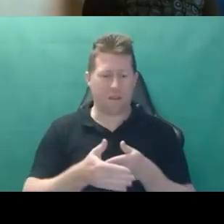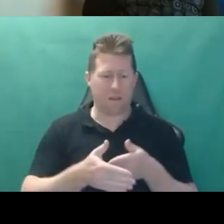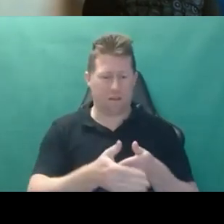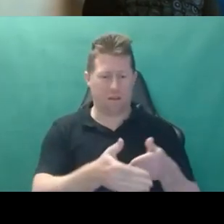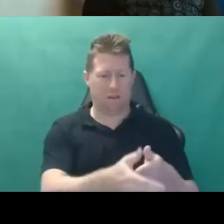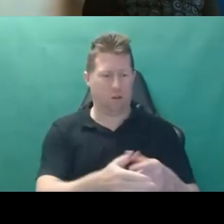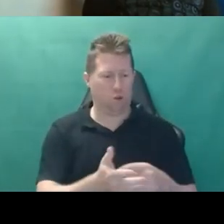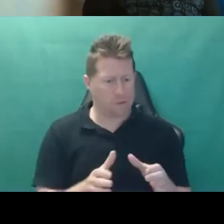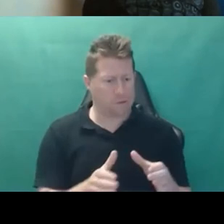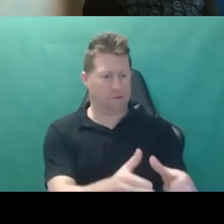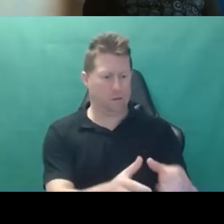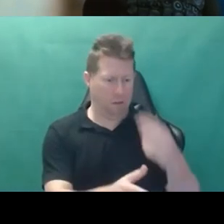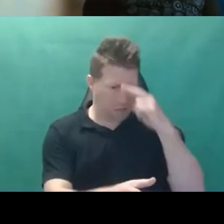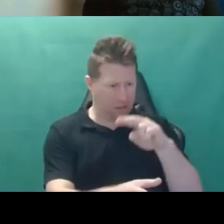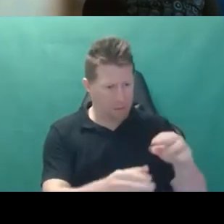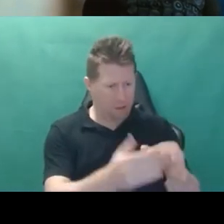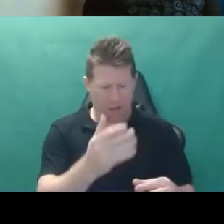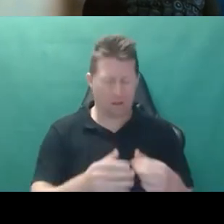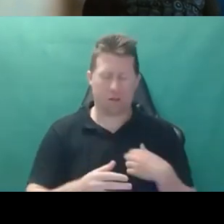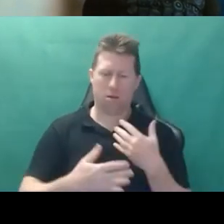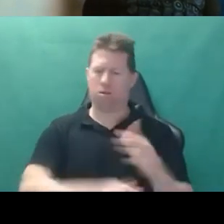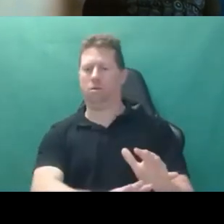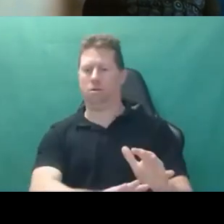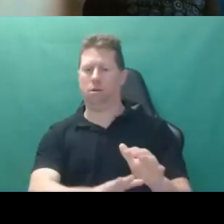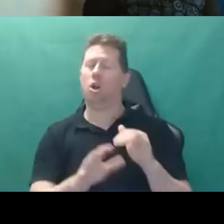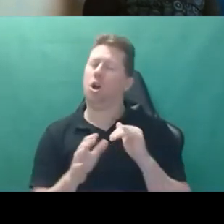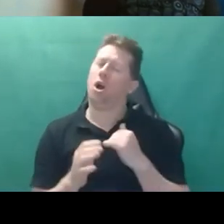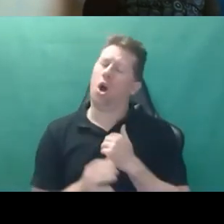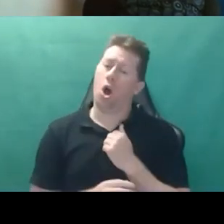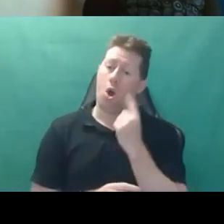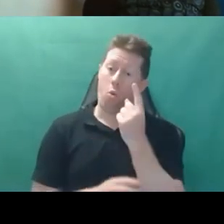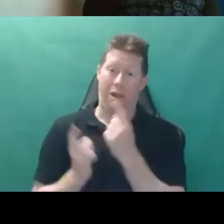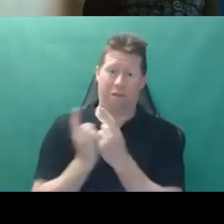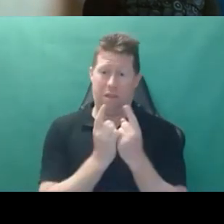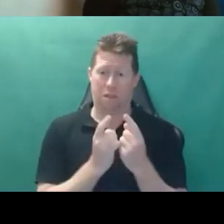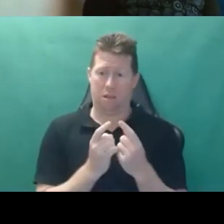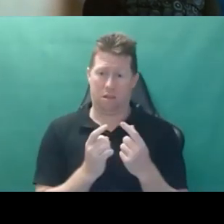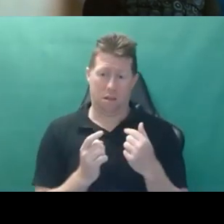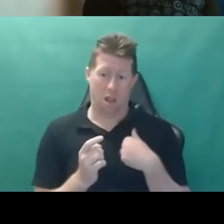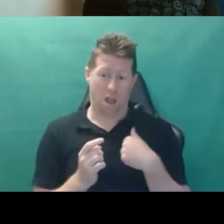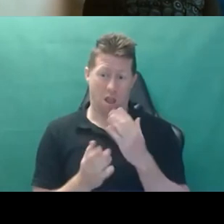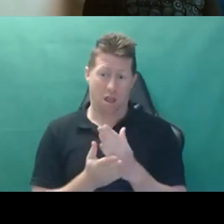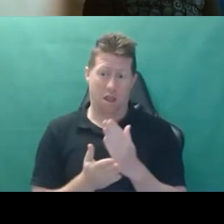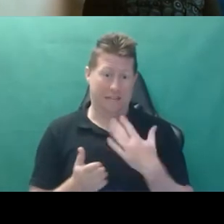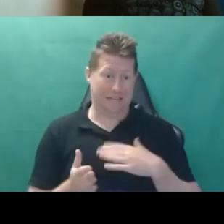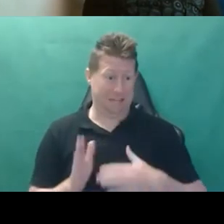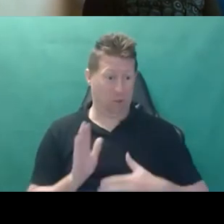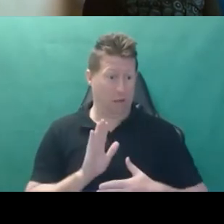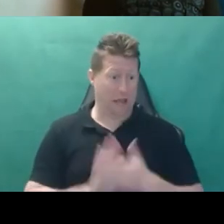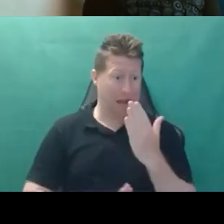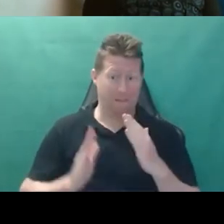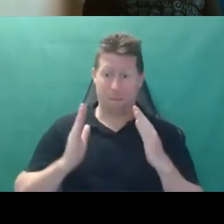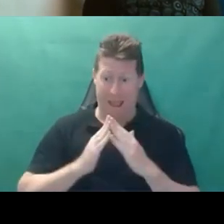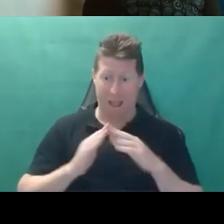of close down. Um, one other thing I would state before I hand over, cause I, I do literally need to leave the house in like four minutes